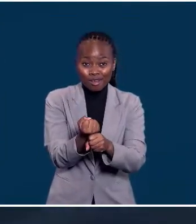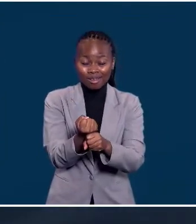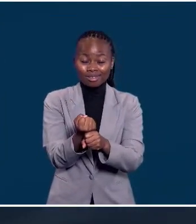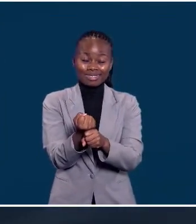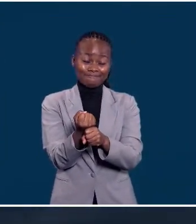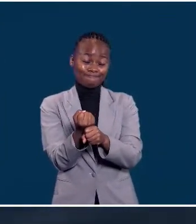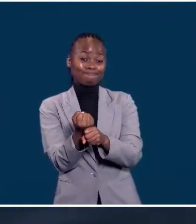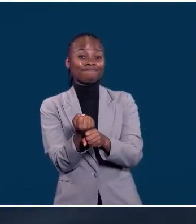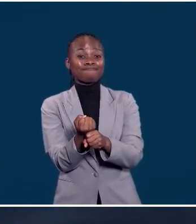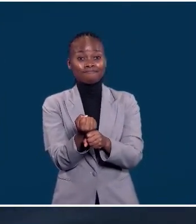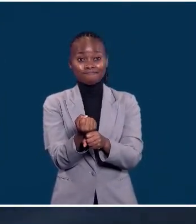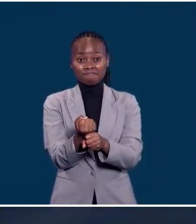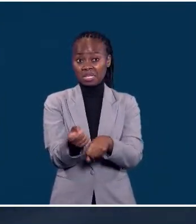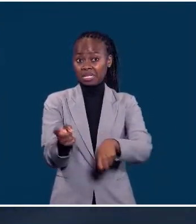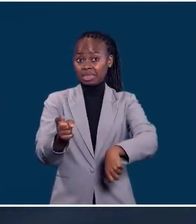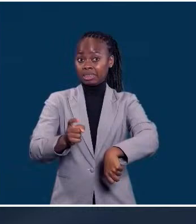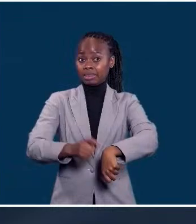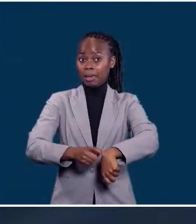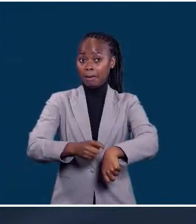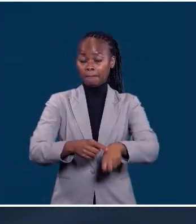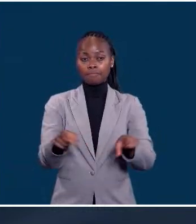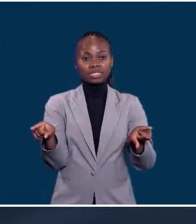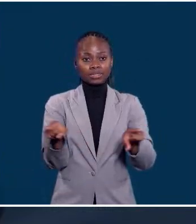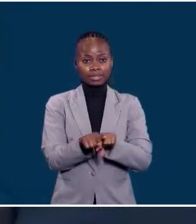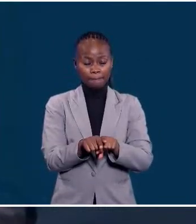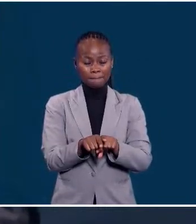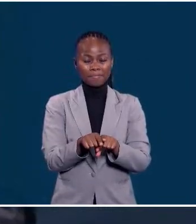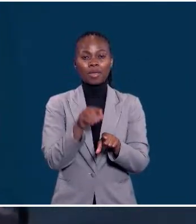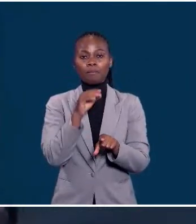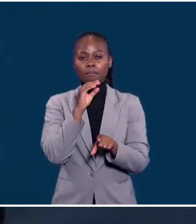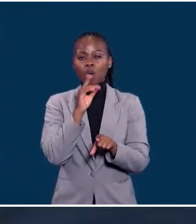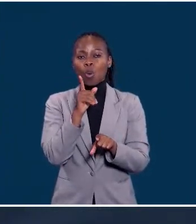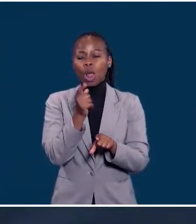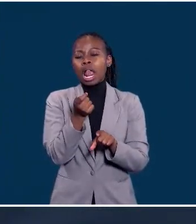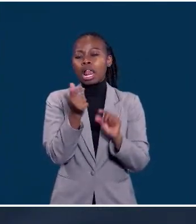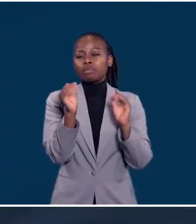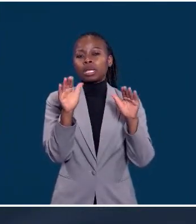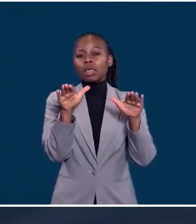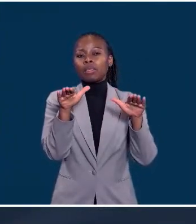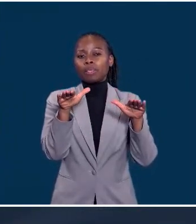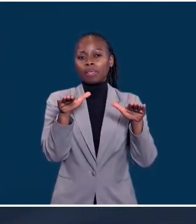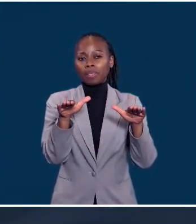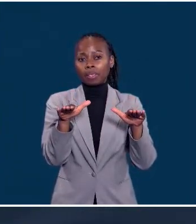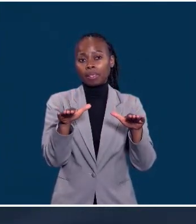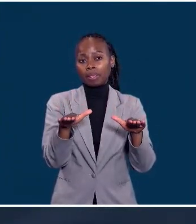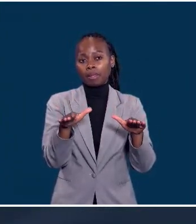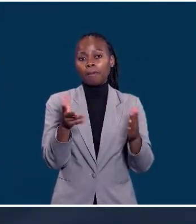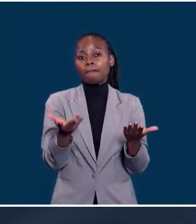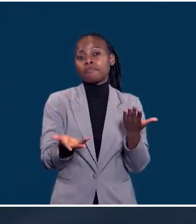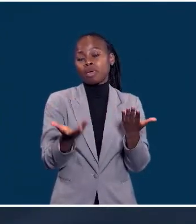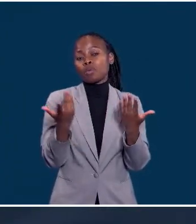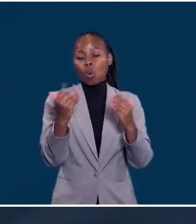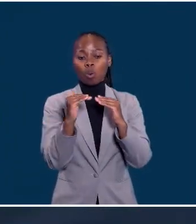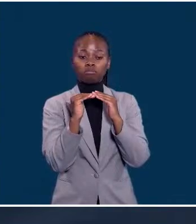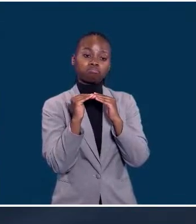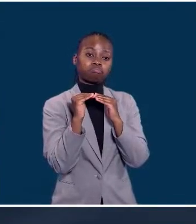that should level off, unless something else happens. which